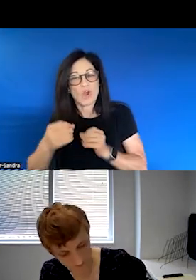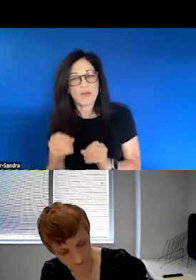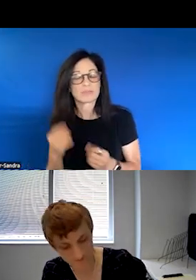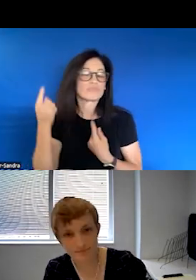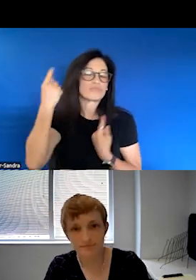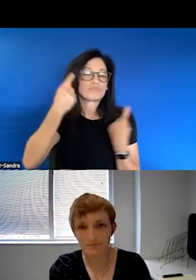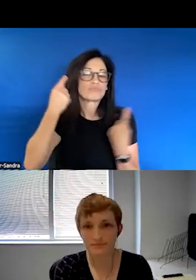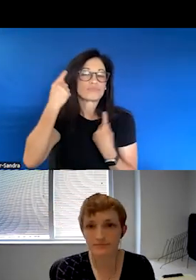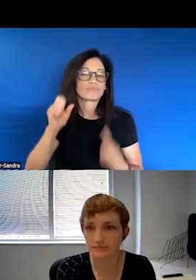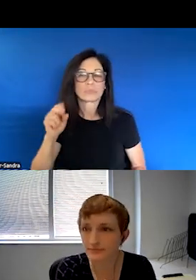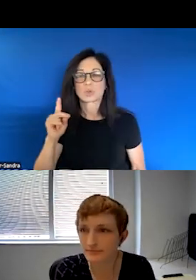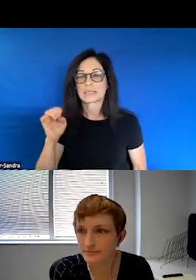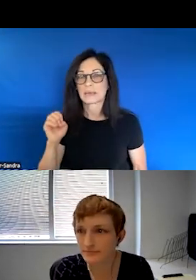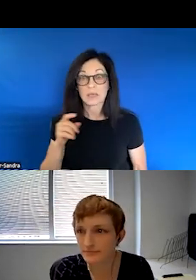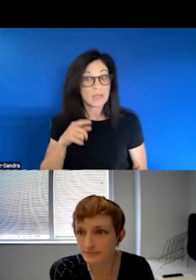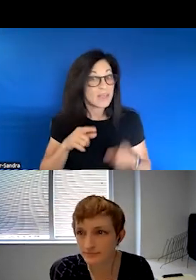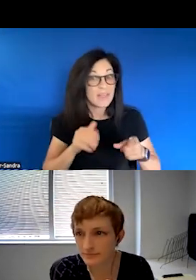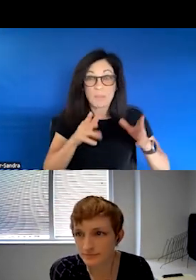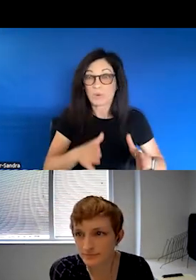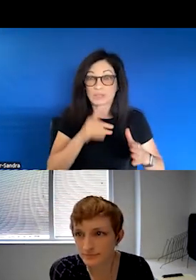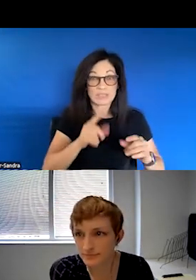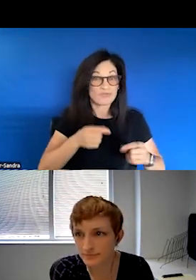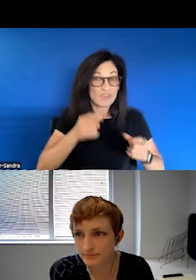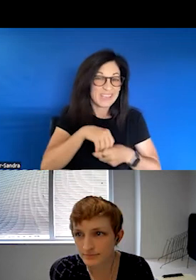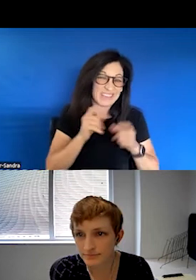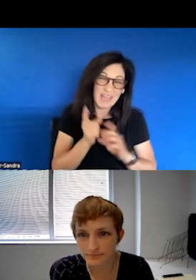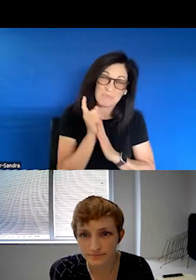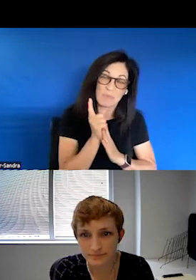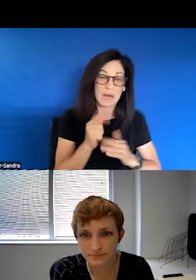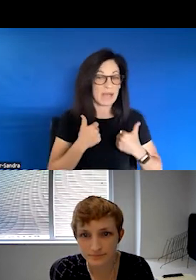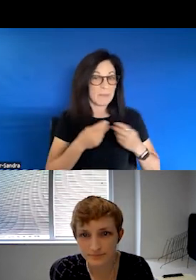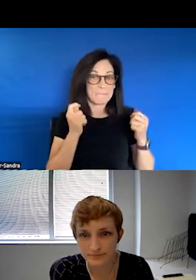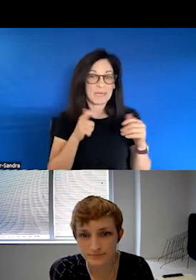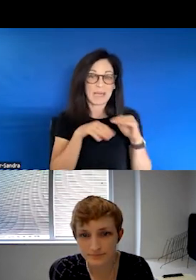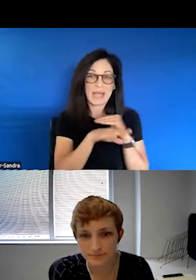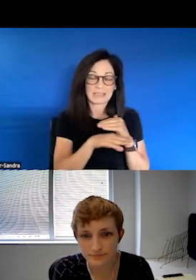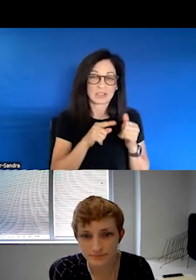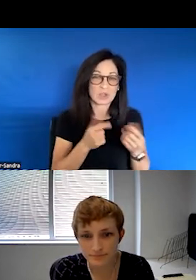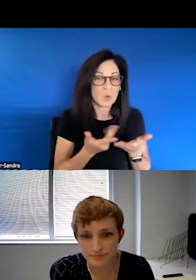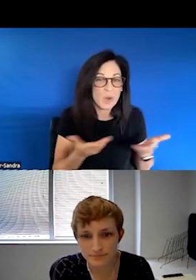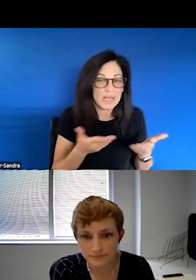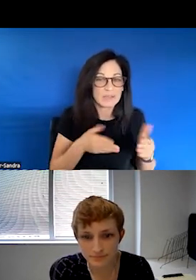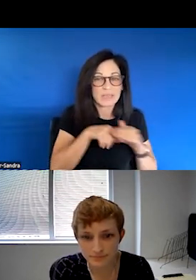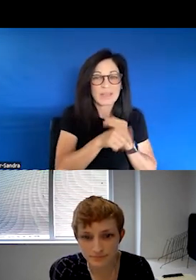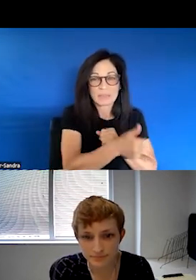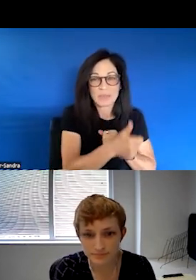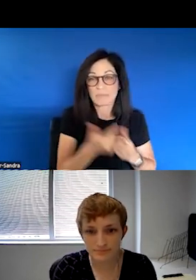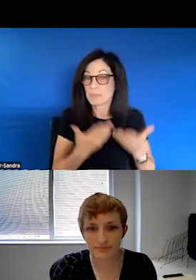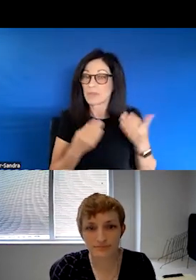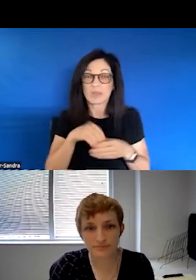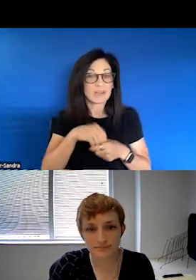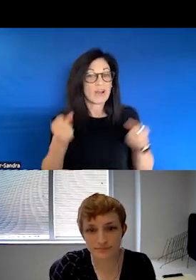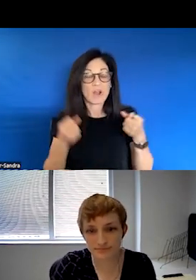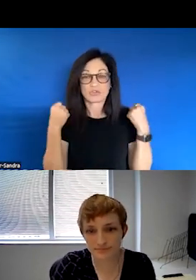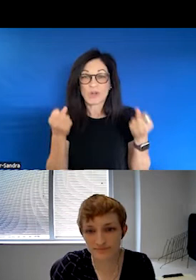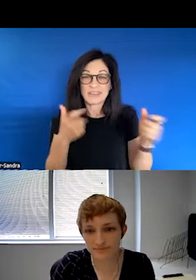have immediate access to lethal means and use it during your conversation. They could be in a car driving fast. They could be